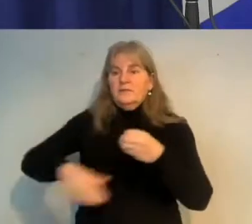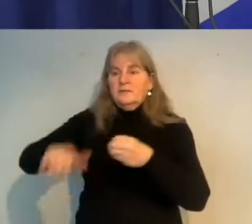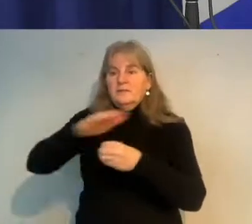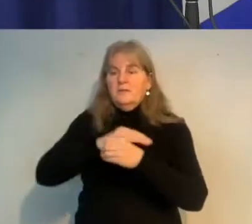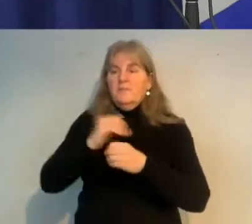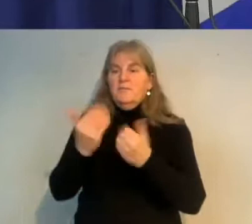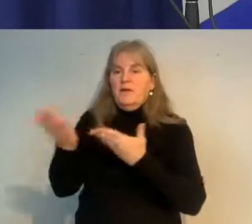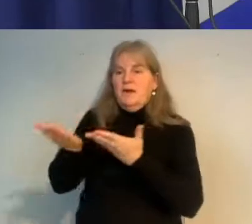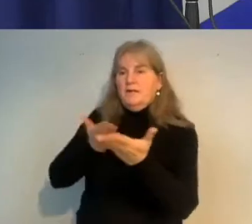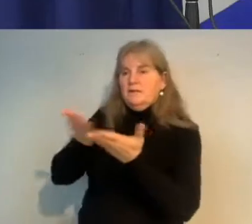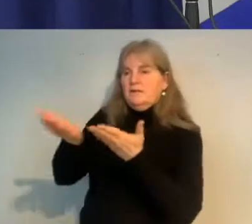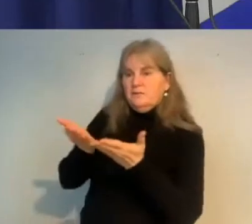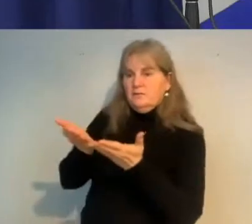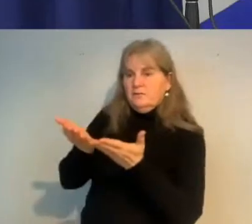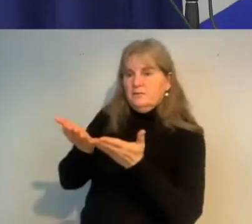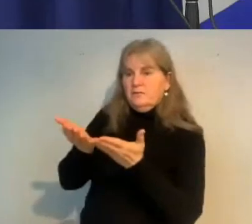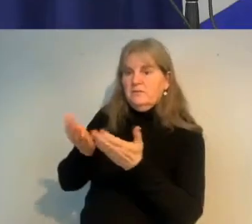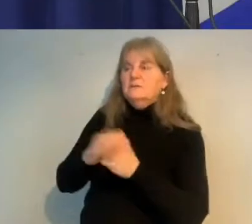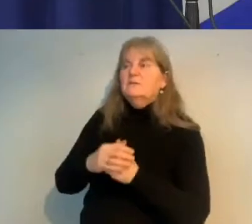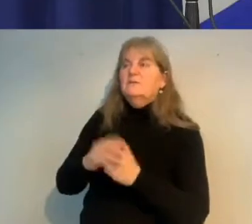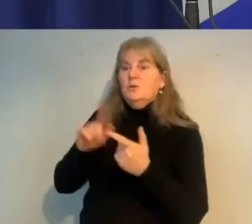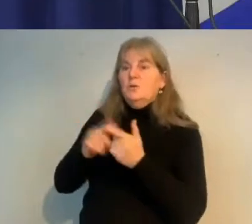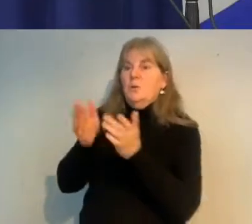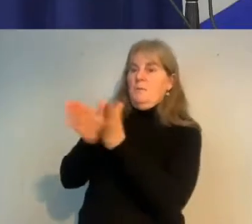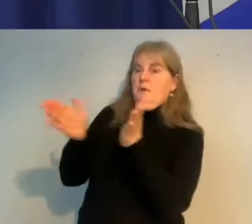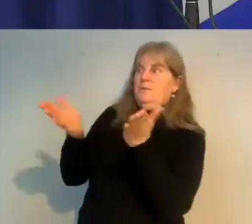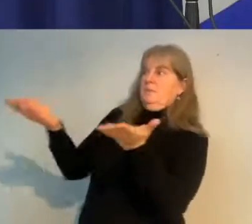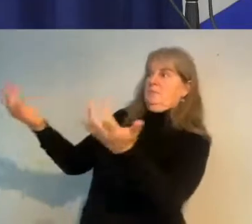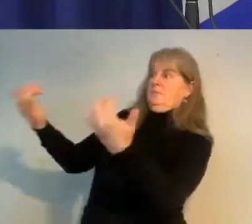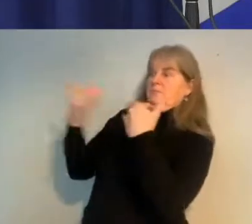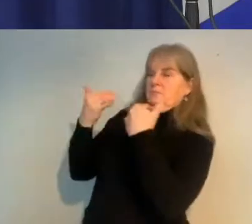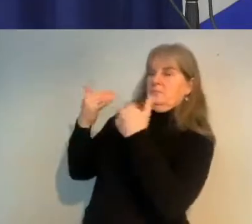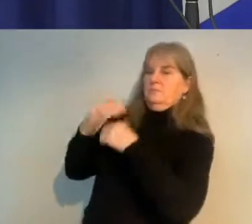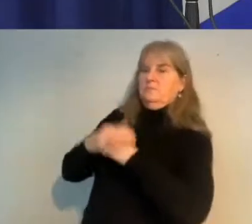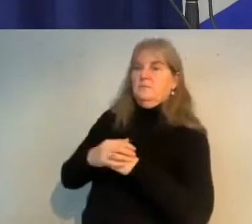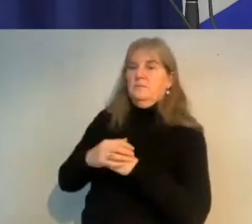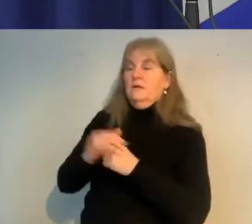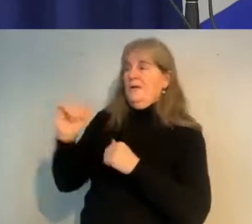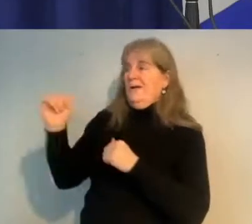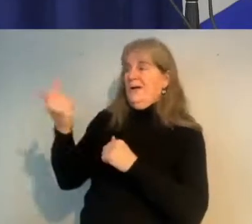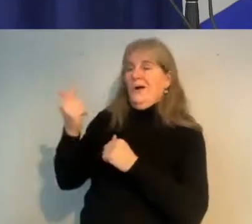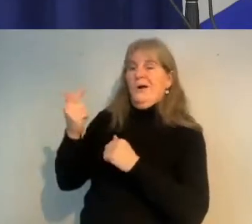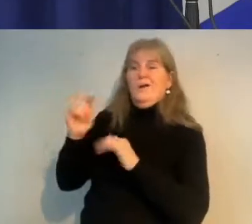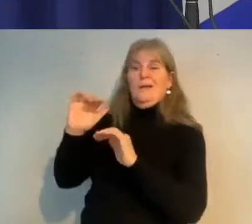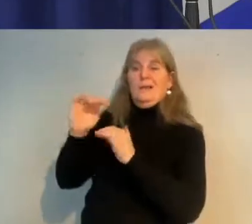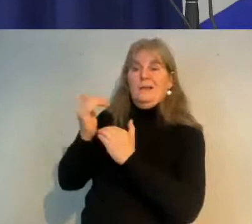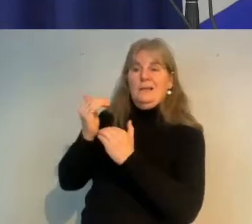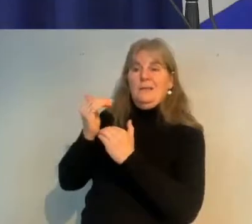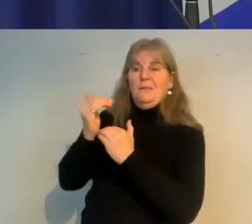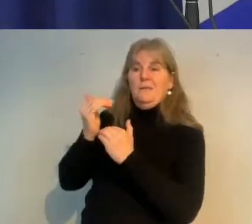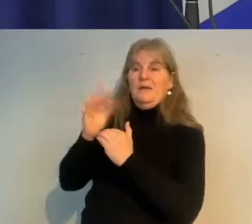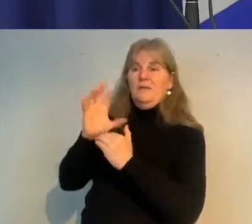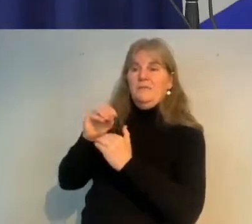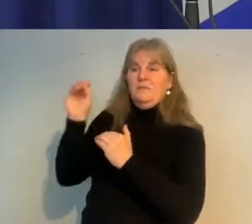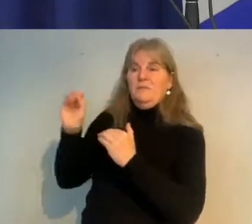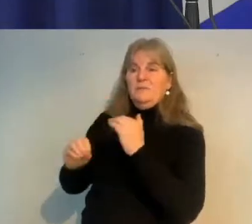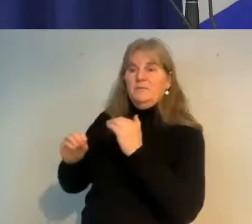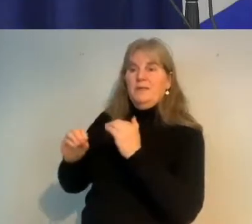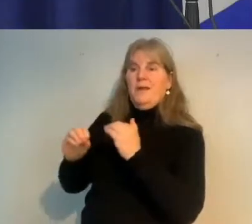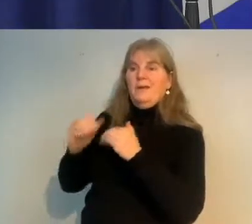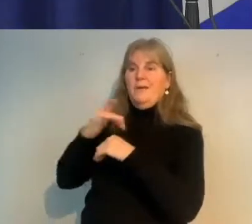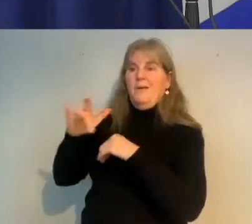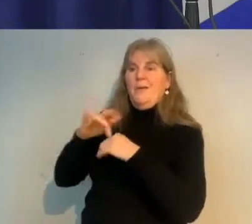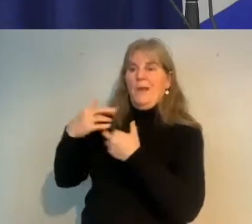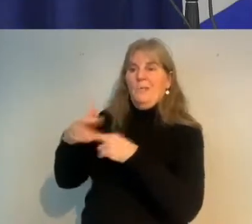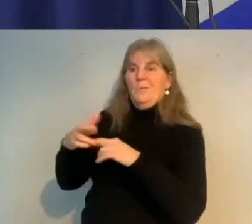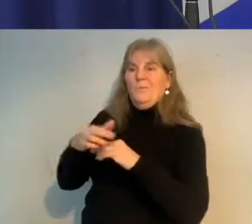public. All of these places must limit attendance to a maximum of 50% capacity. In addition,